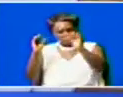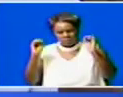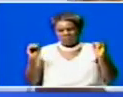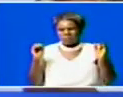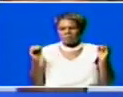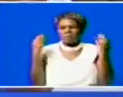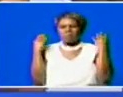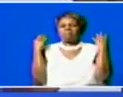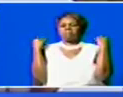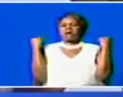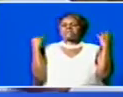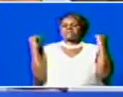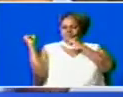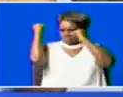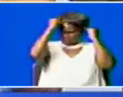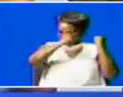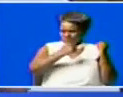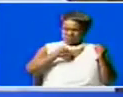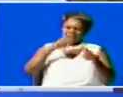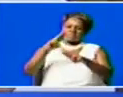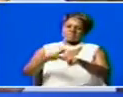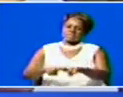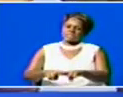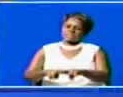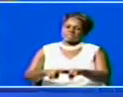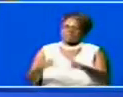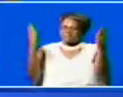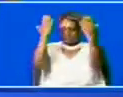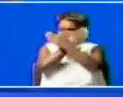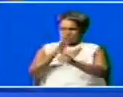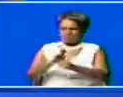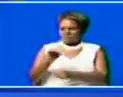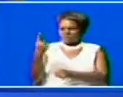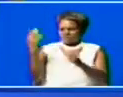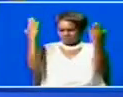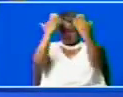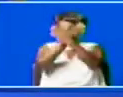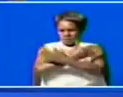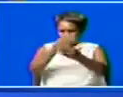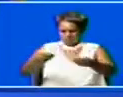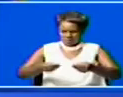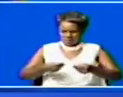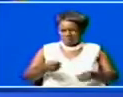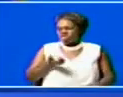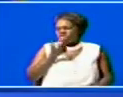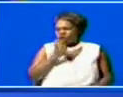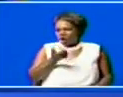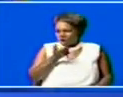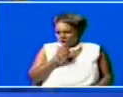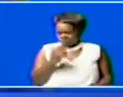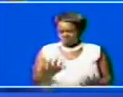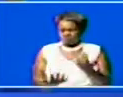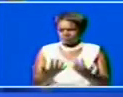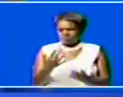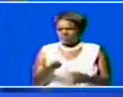The mattress I was given and the blanket, I sat on them the whole night. The first night I arrived, we were given githeri, boiled